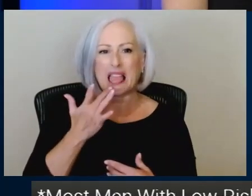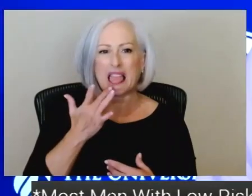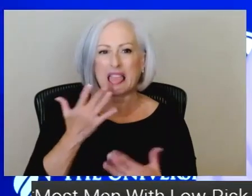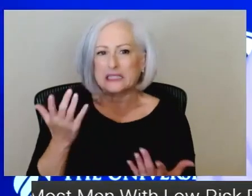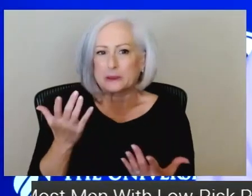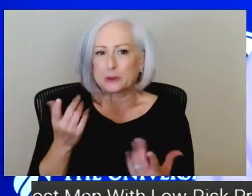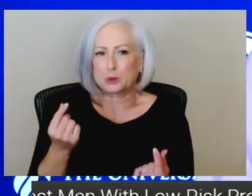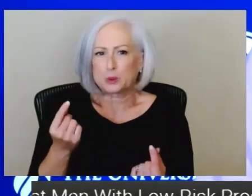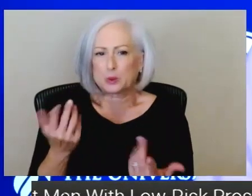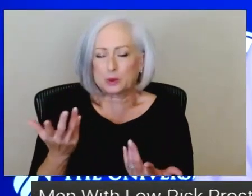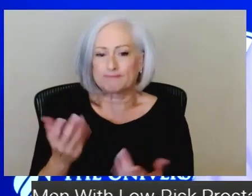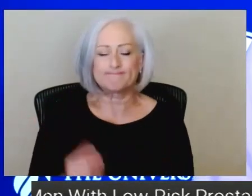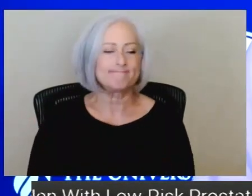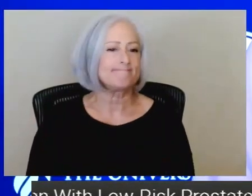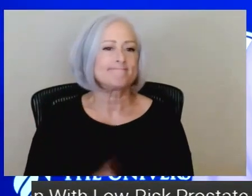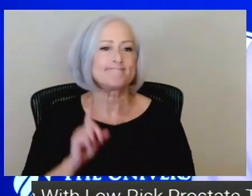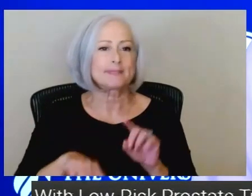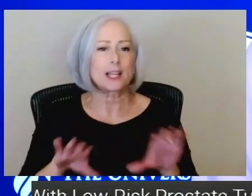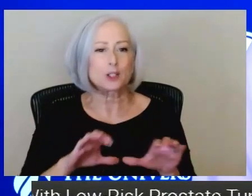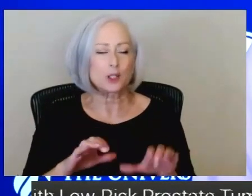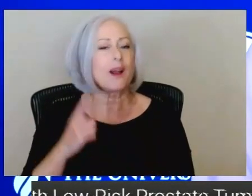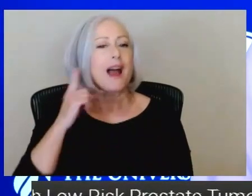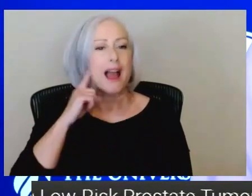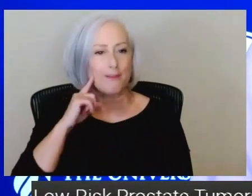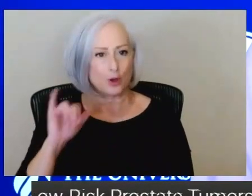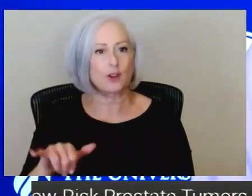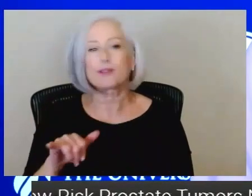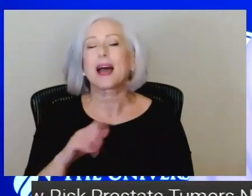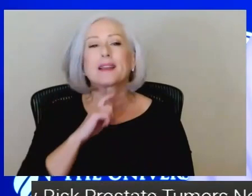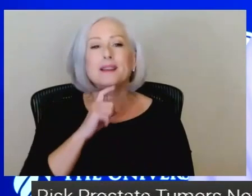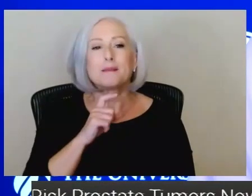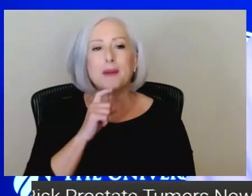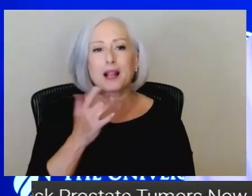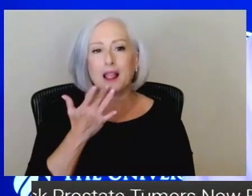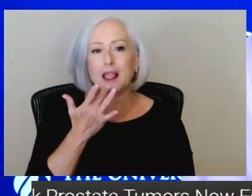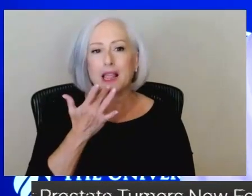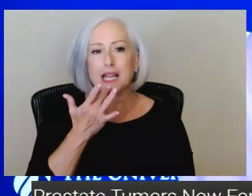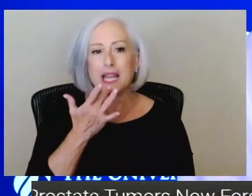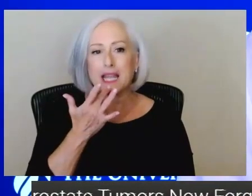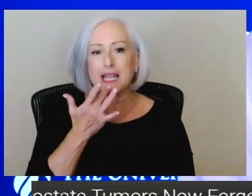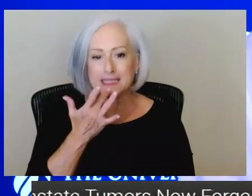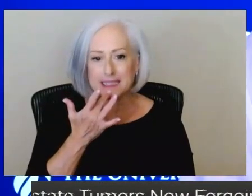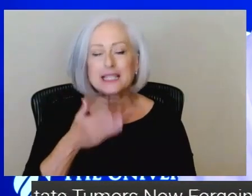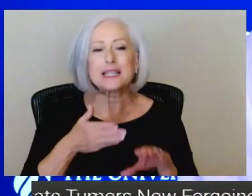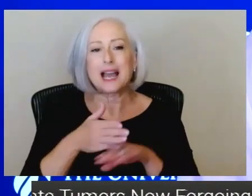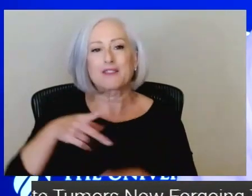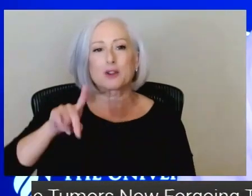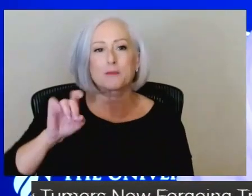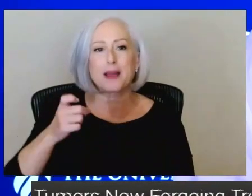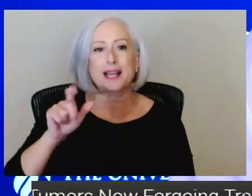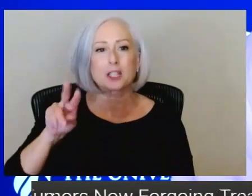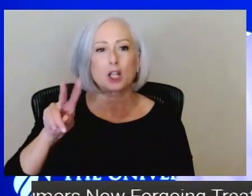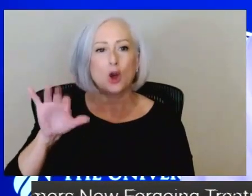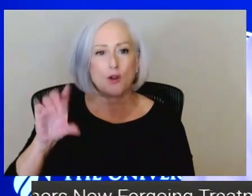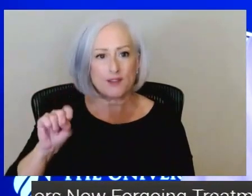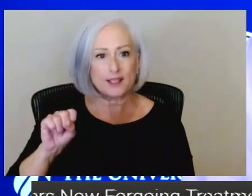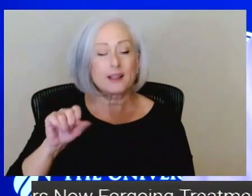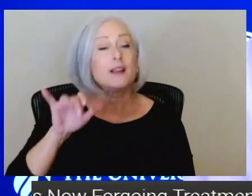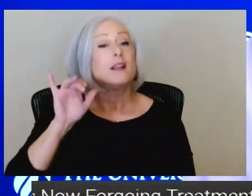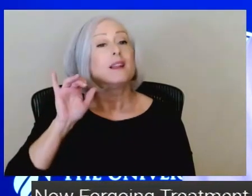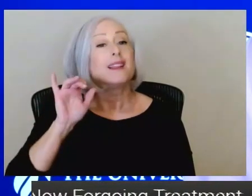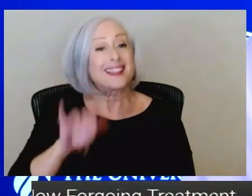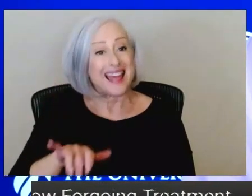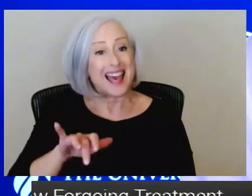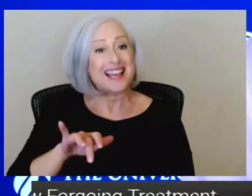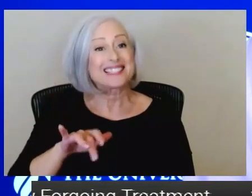think there's anything to be done. I've heard the anecdotes too of the metallic taste. It does go away eventually. And again, the